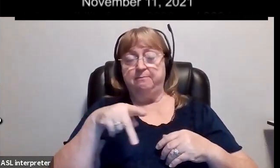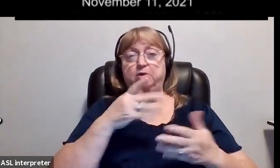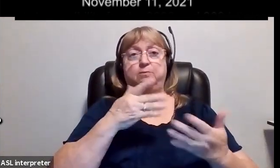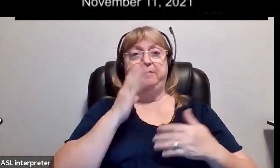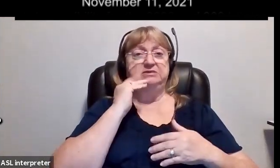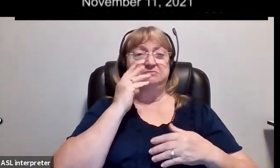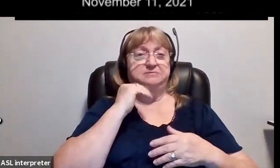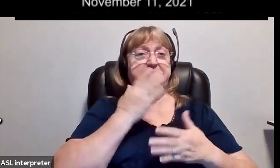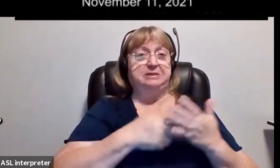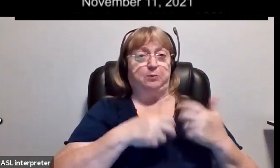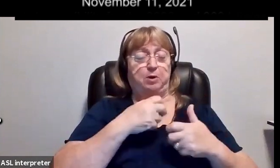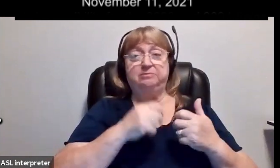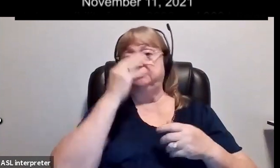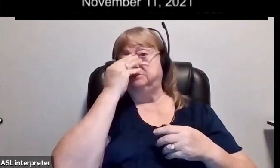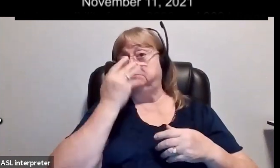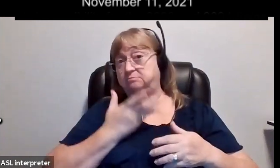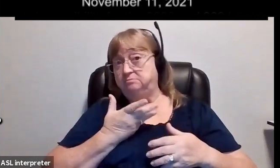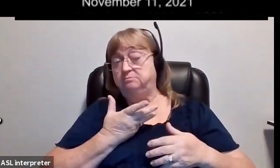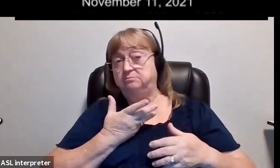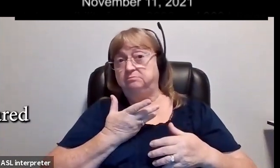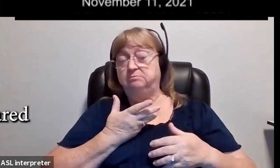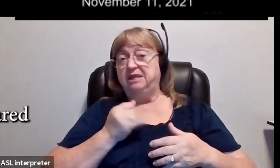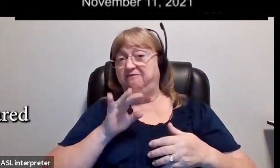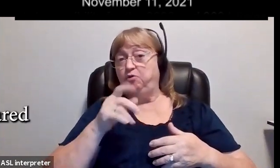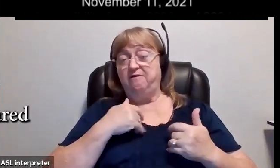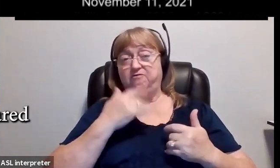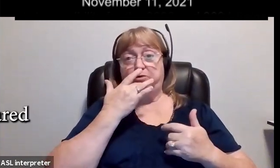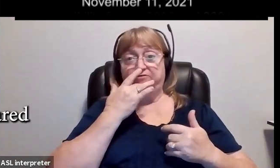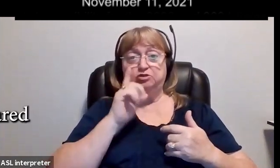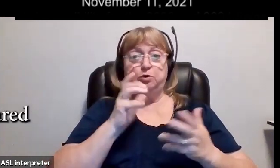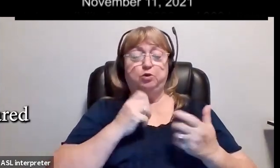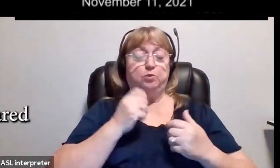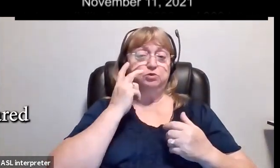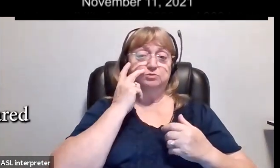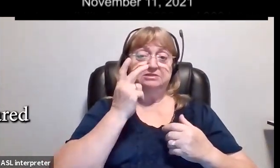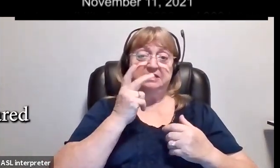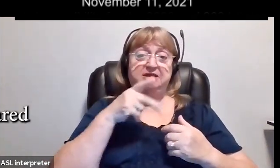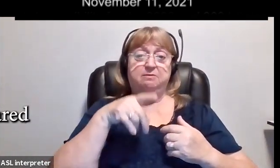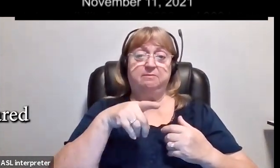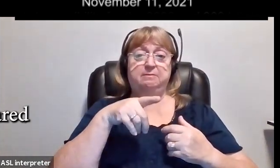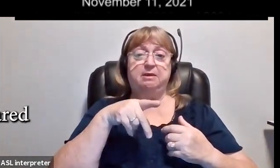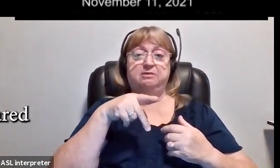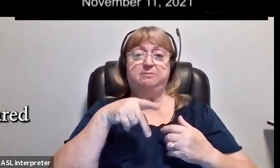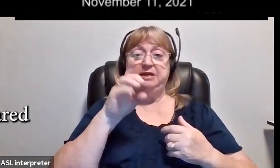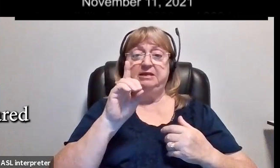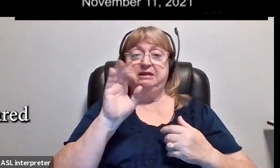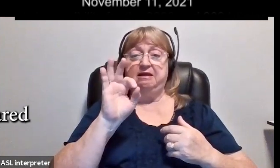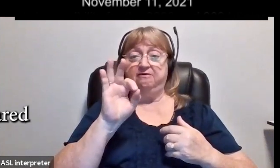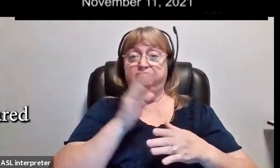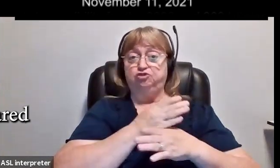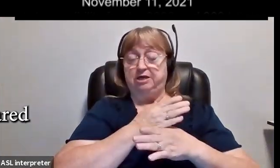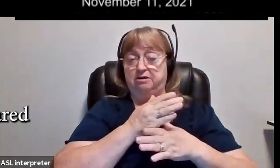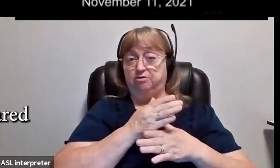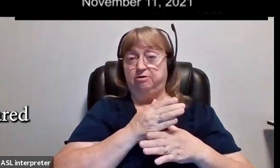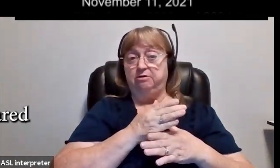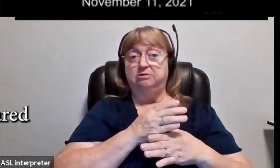bumps. And please let us know if there's if you have a preference for where you'd like to see PDFs shared so that